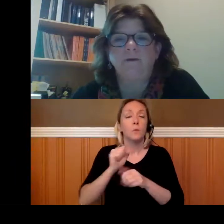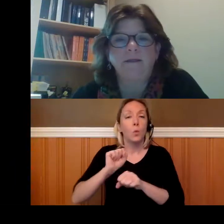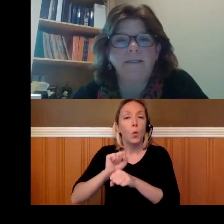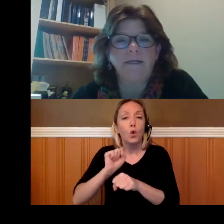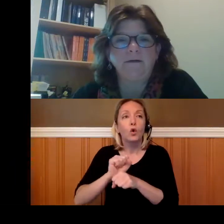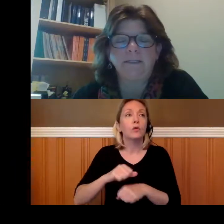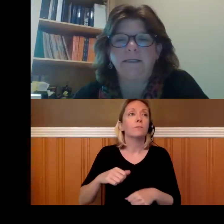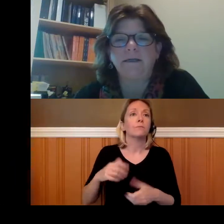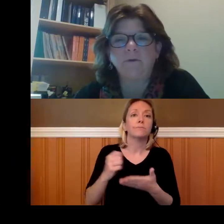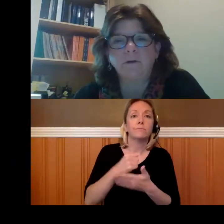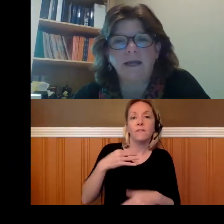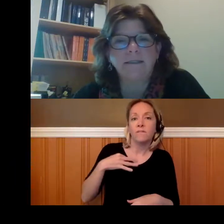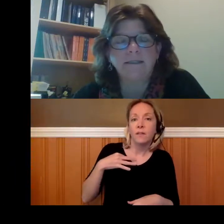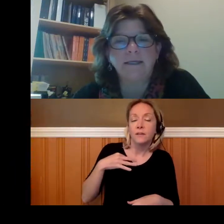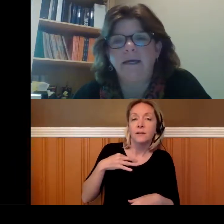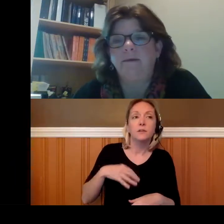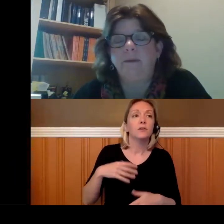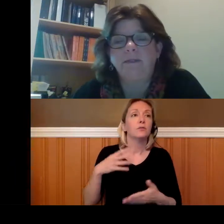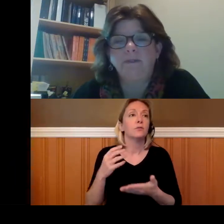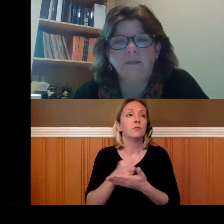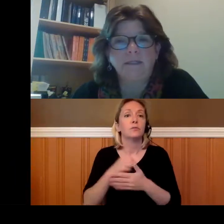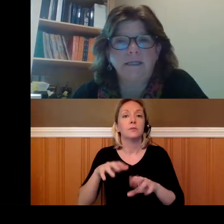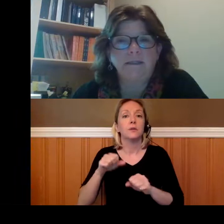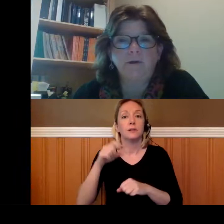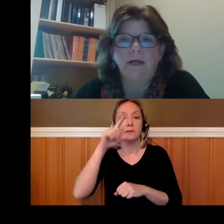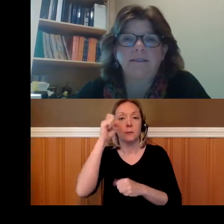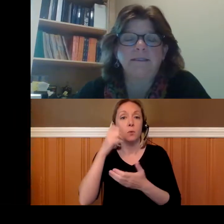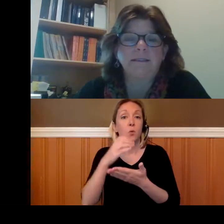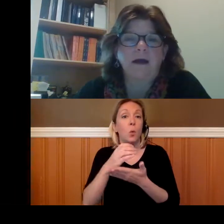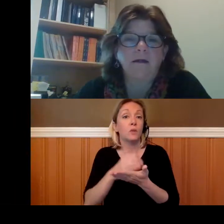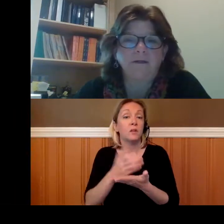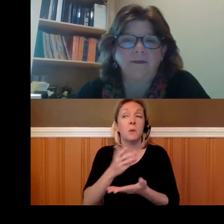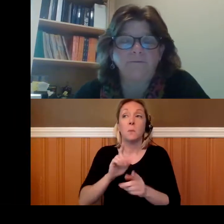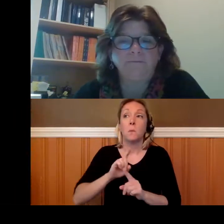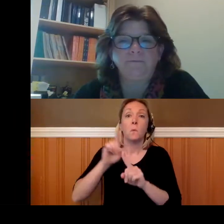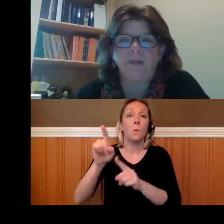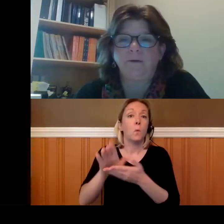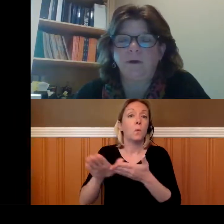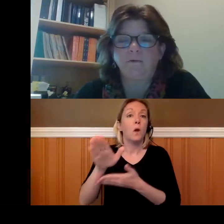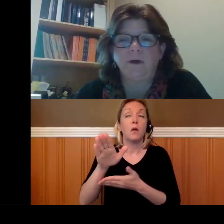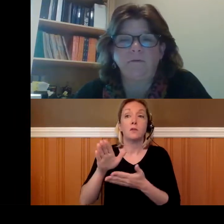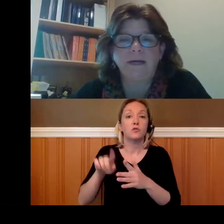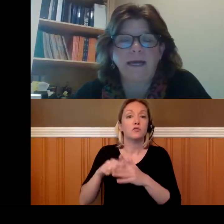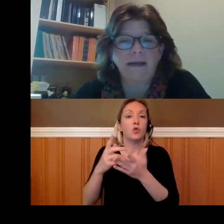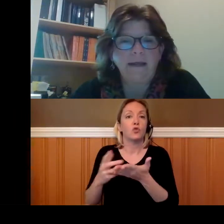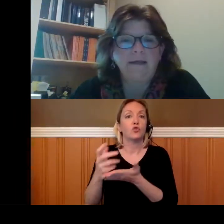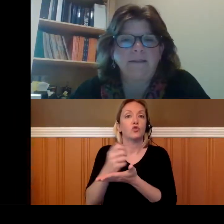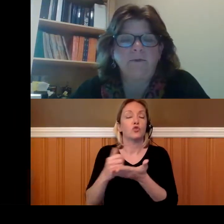summer classes. Many students can take summer classes at the college. You know, we already get some of those